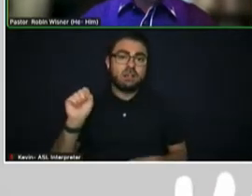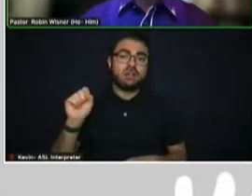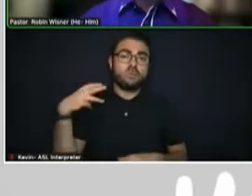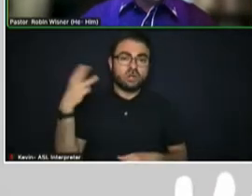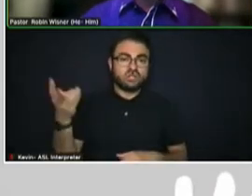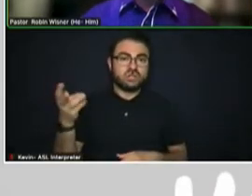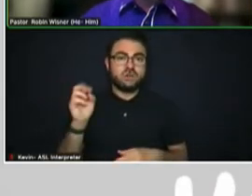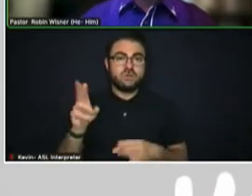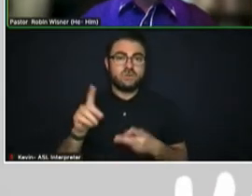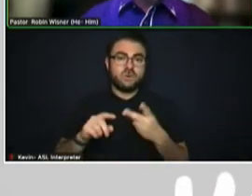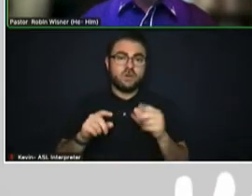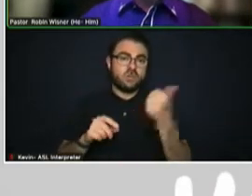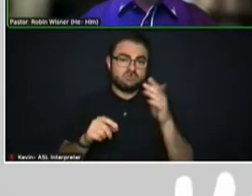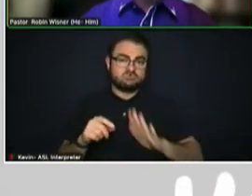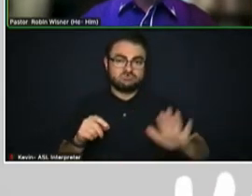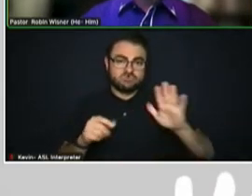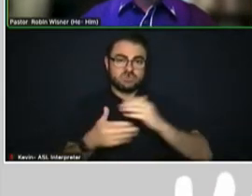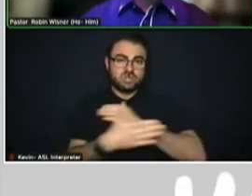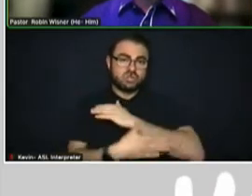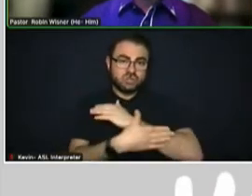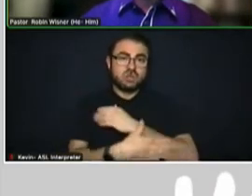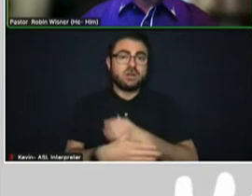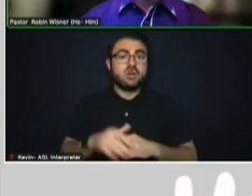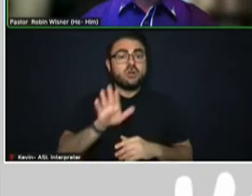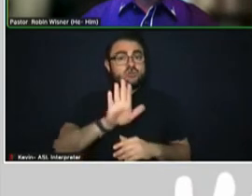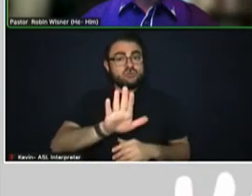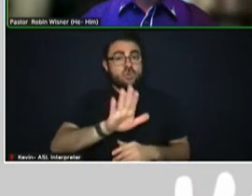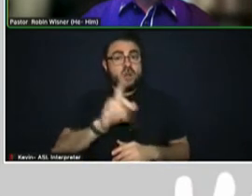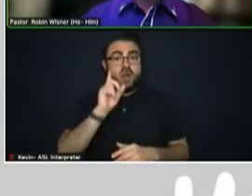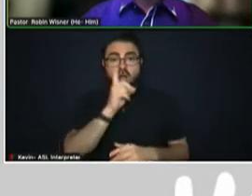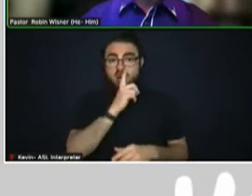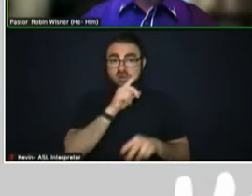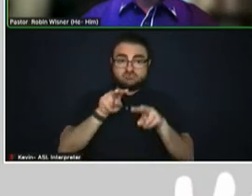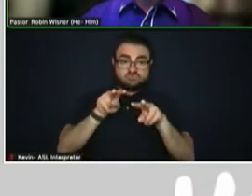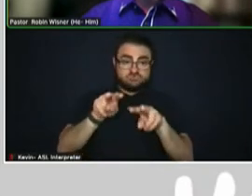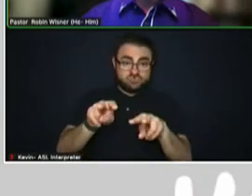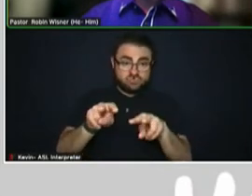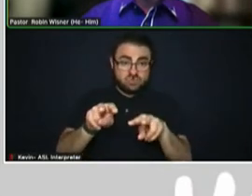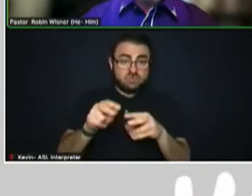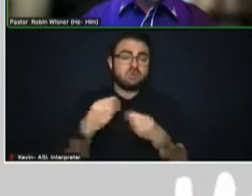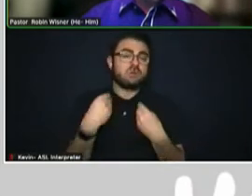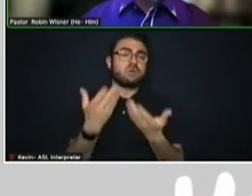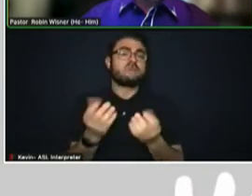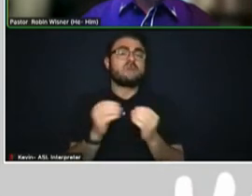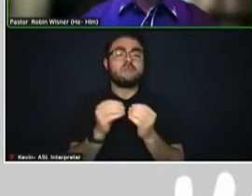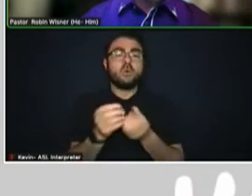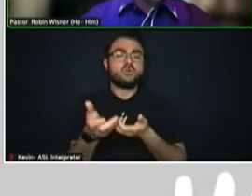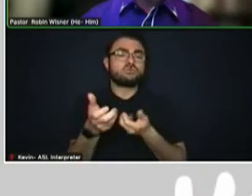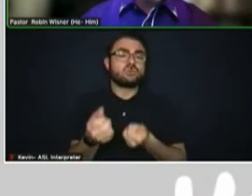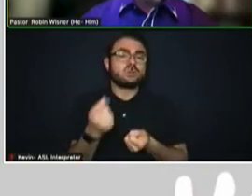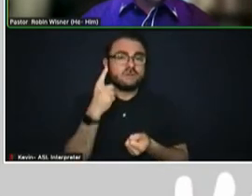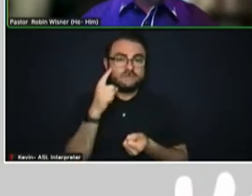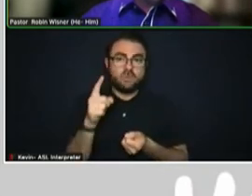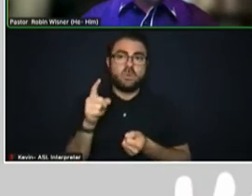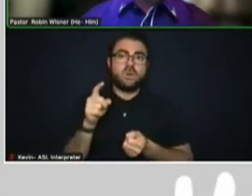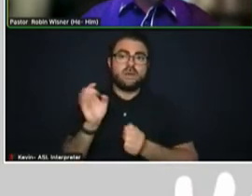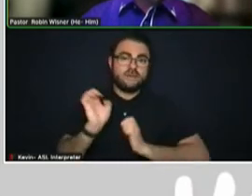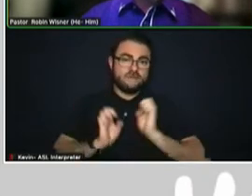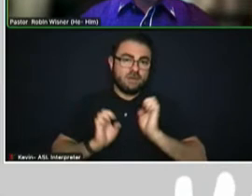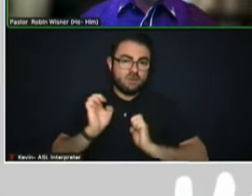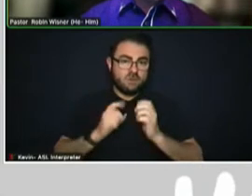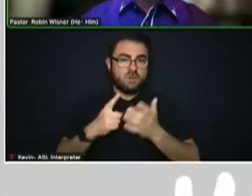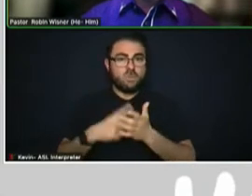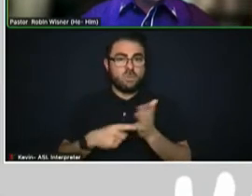eyes on it have given assurance somewhat to come back even evaluating what is there for us